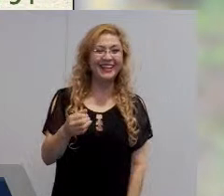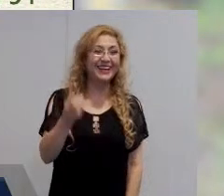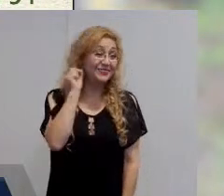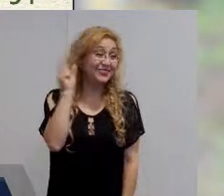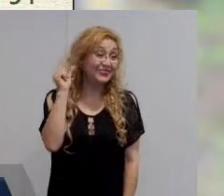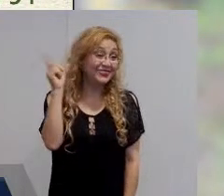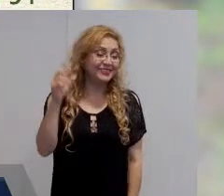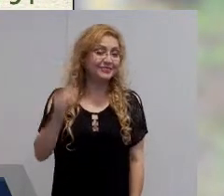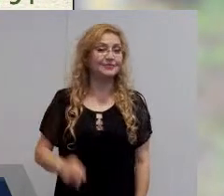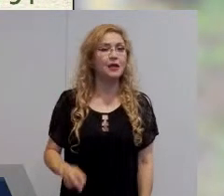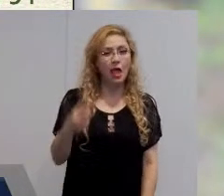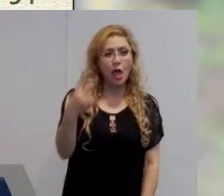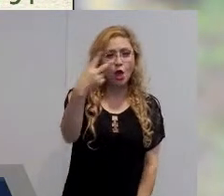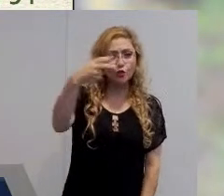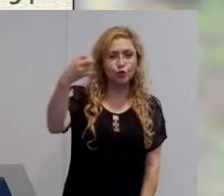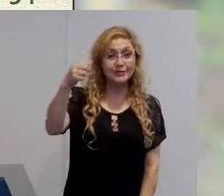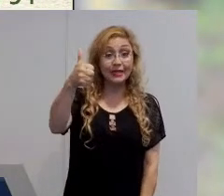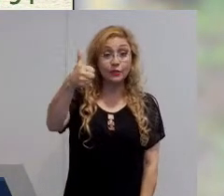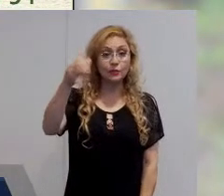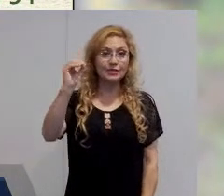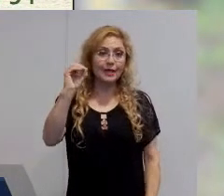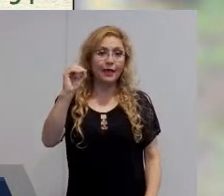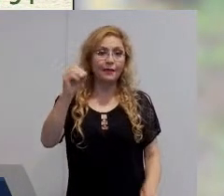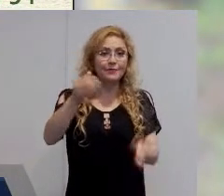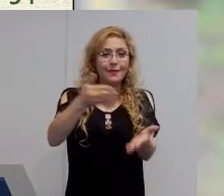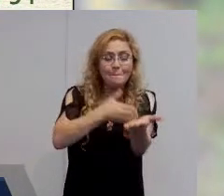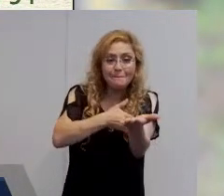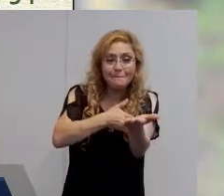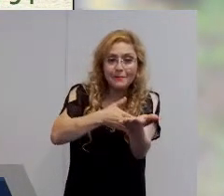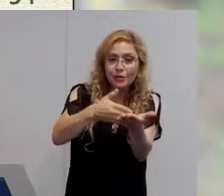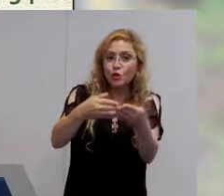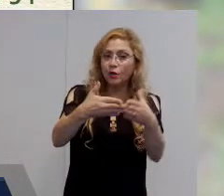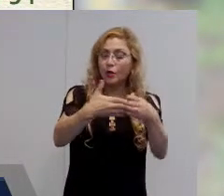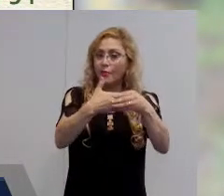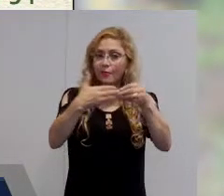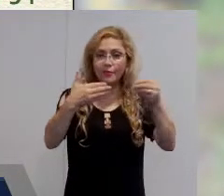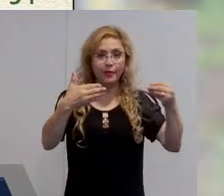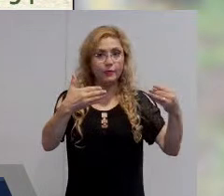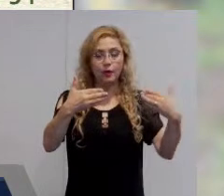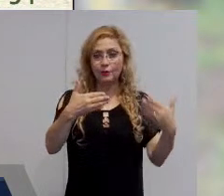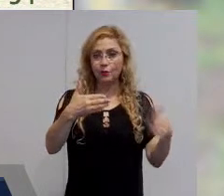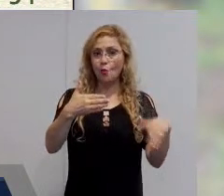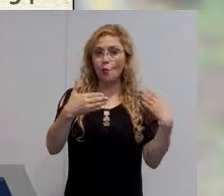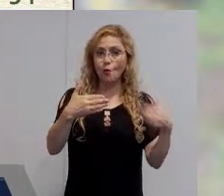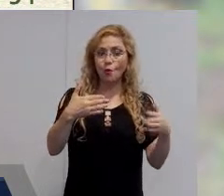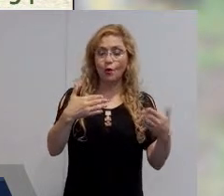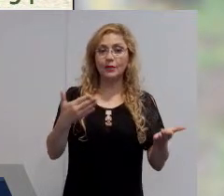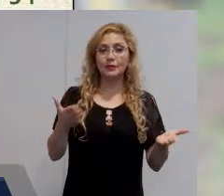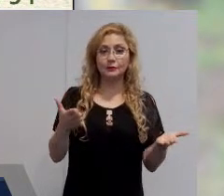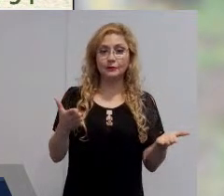Now back, around $260 million. And as I was saying,